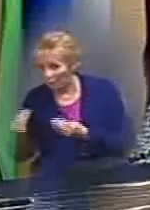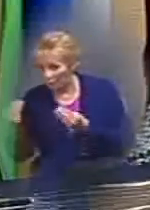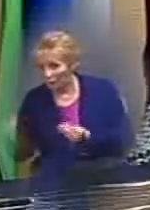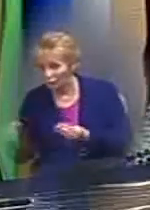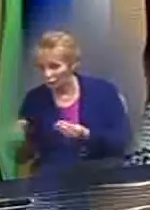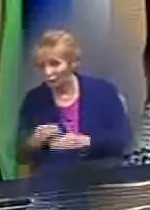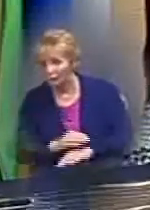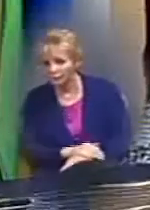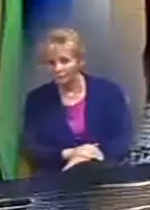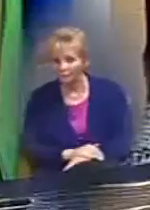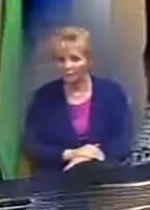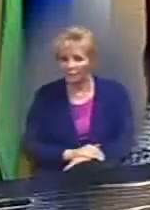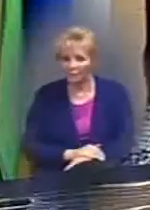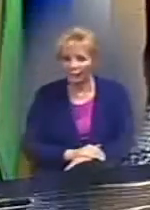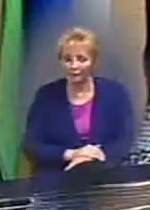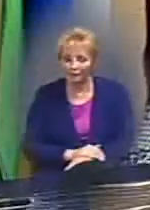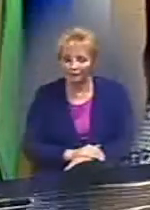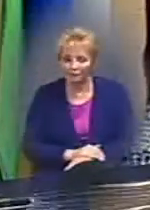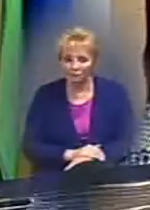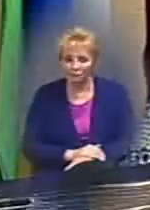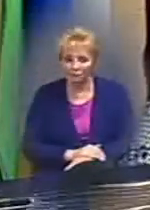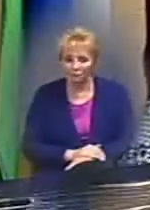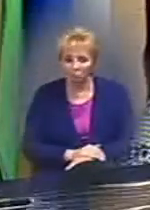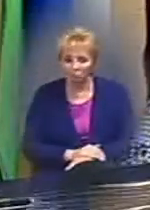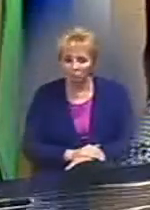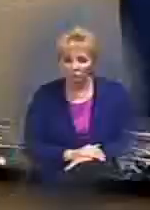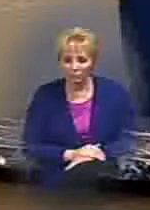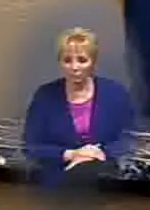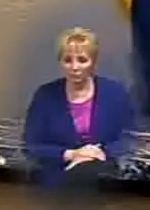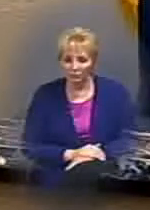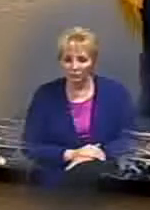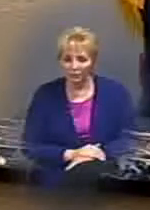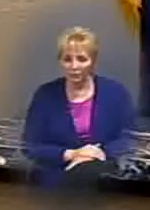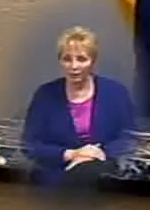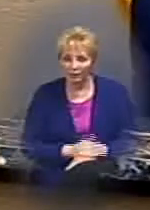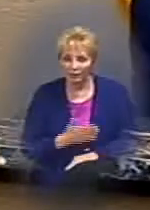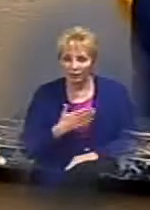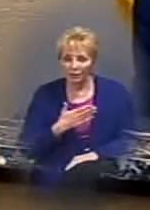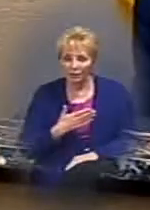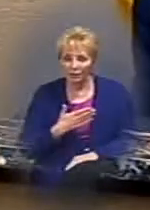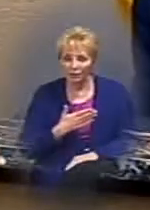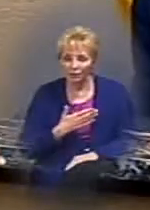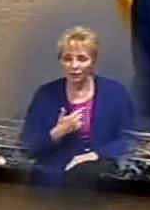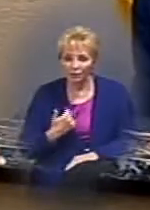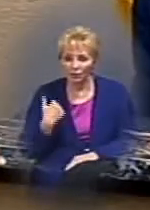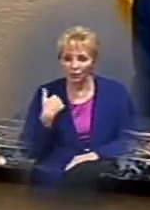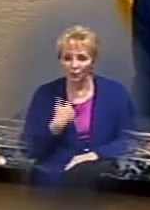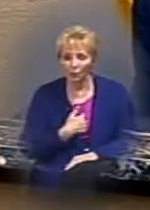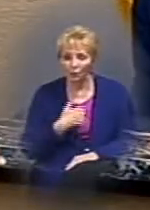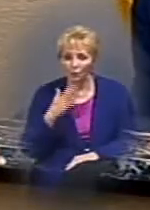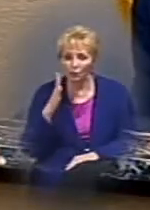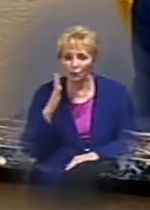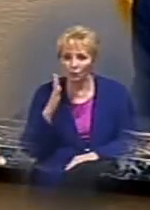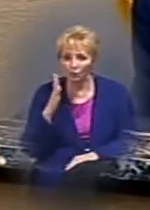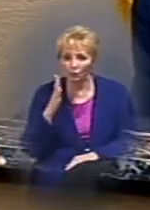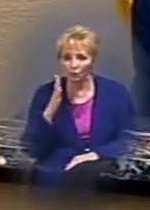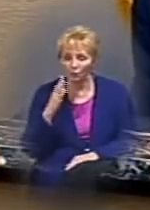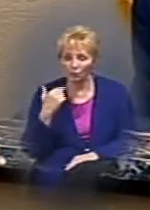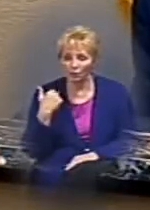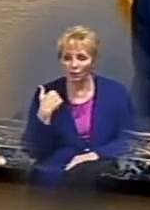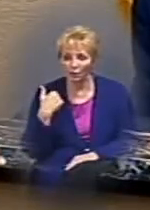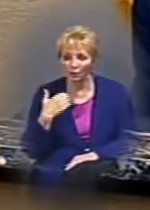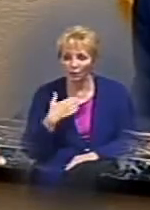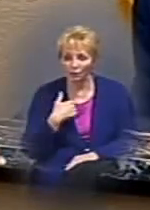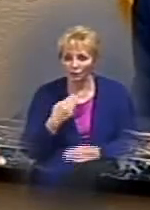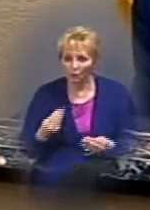in the policy at all. Okay. All right. My understanding is we will not. So you had a motion and a